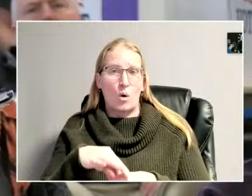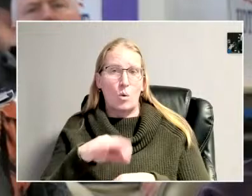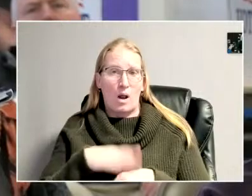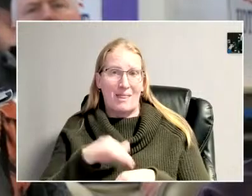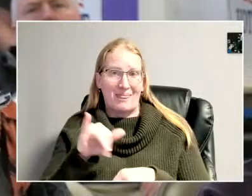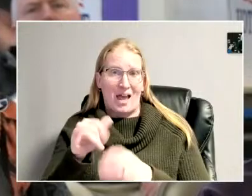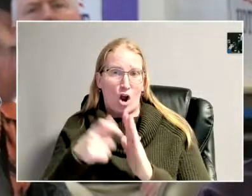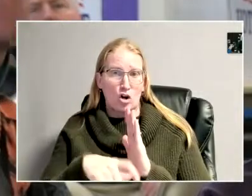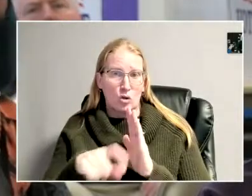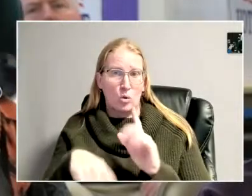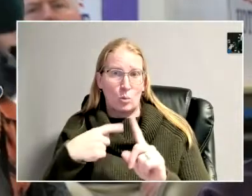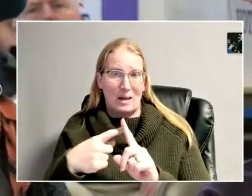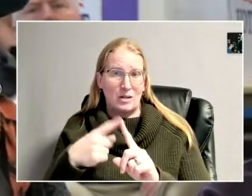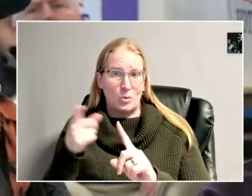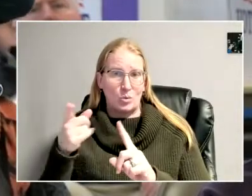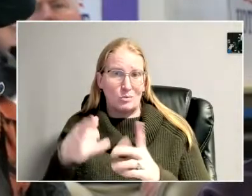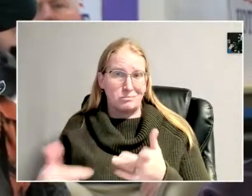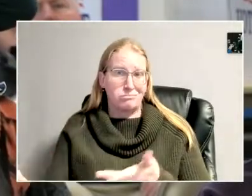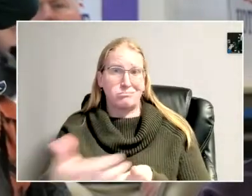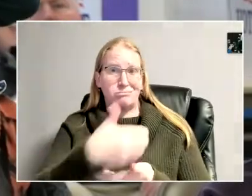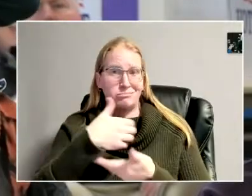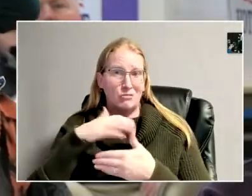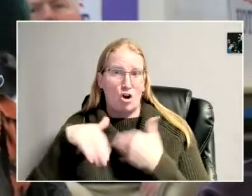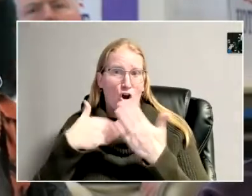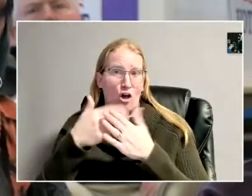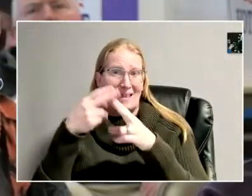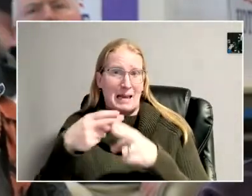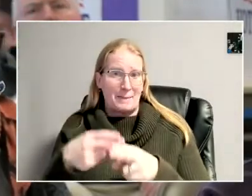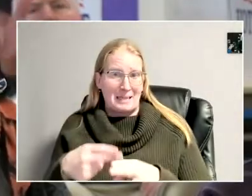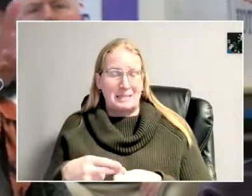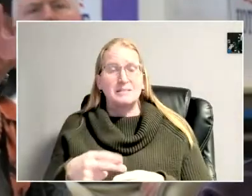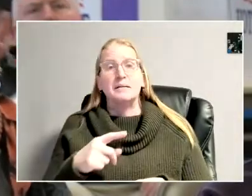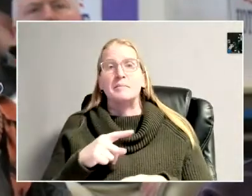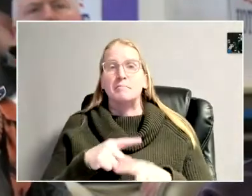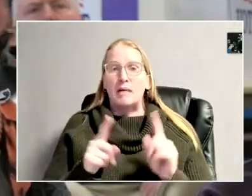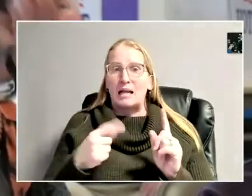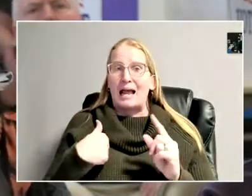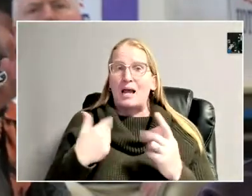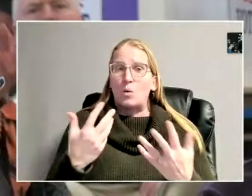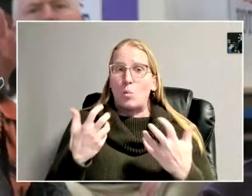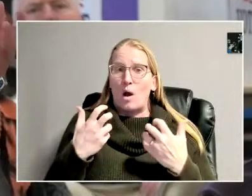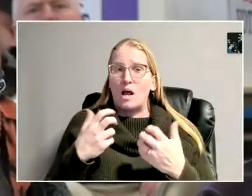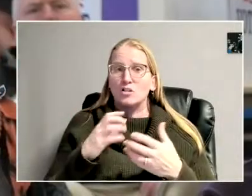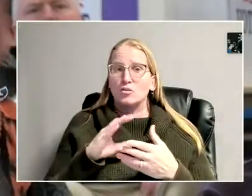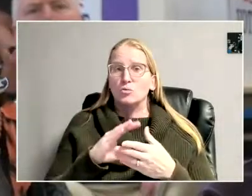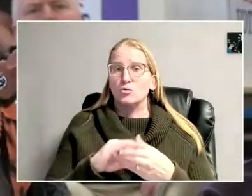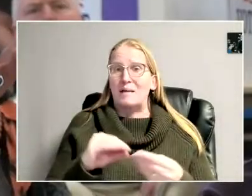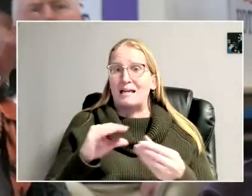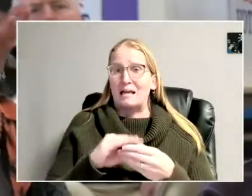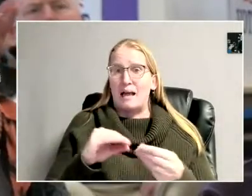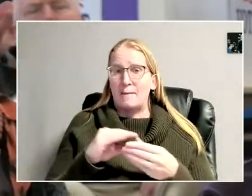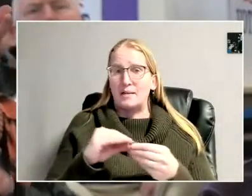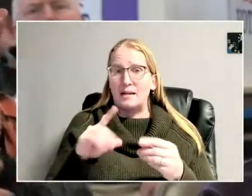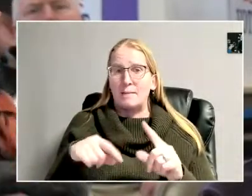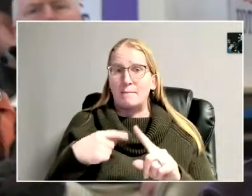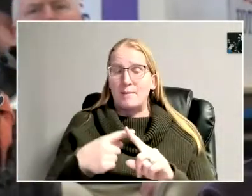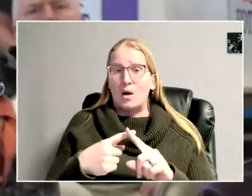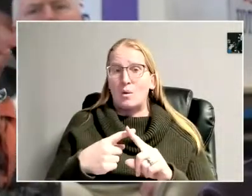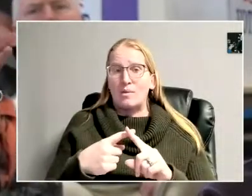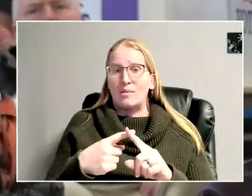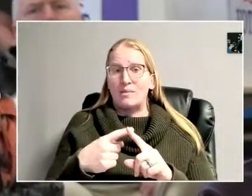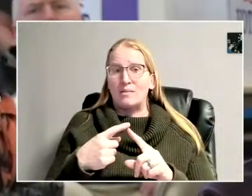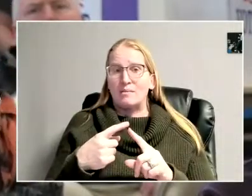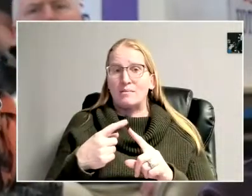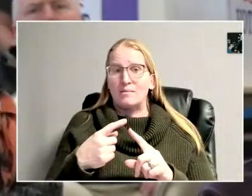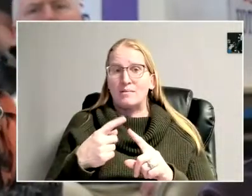um I um wanted to make a comment about the type of persons that we are going to do and the type of